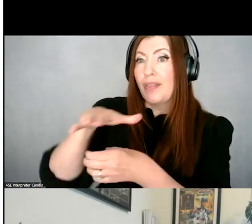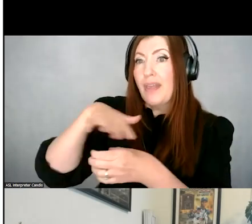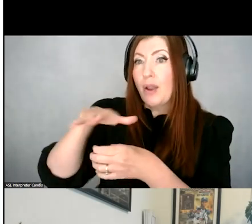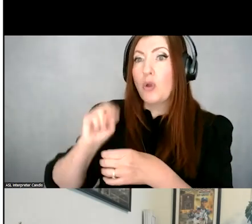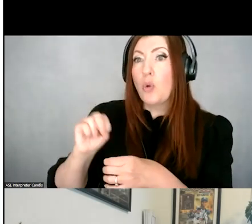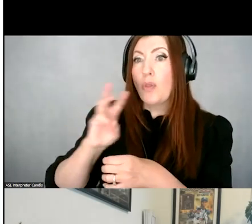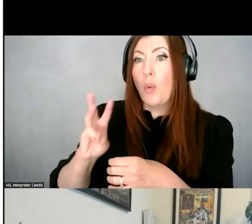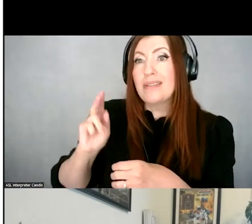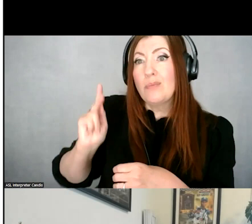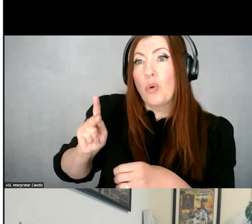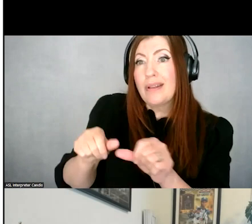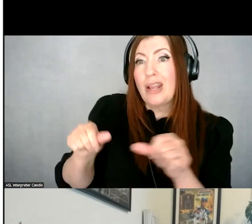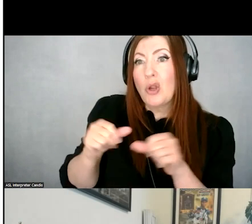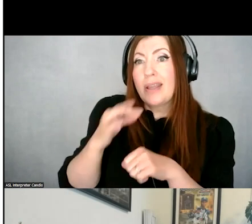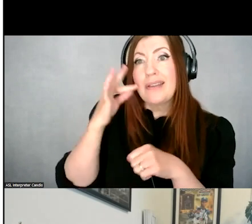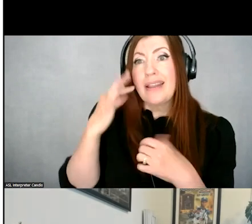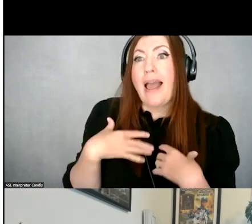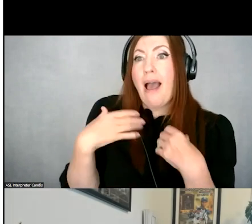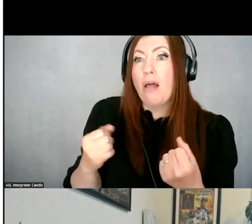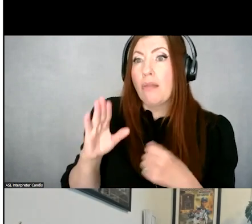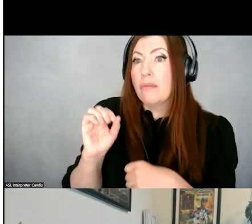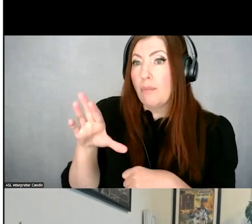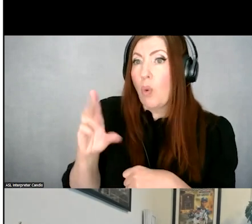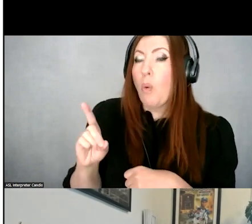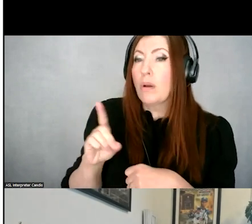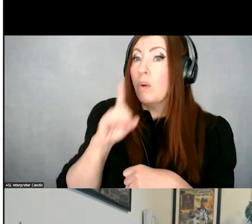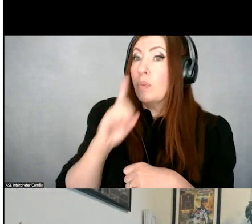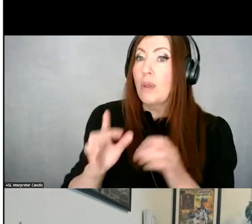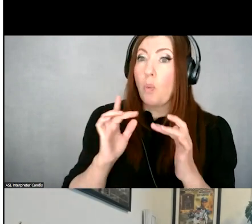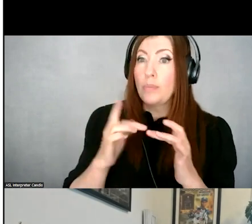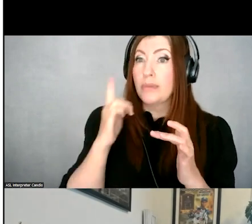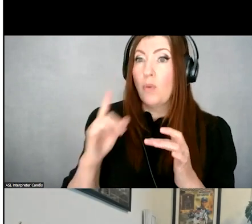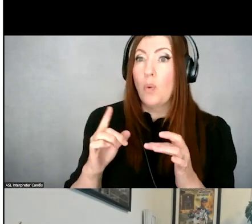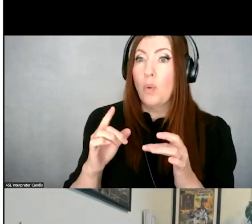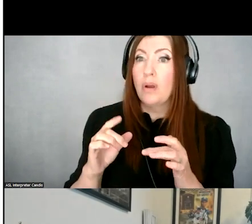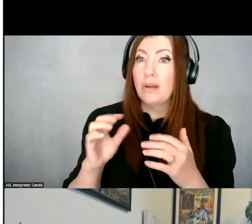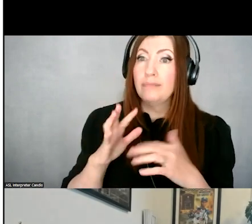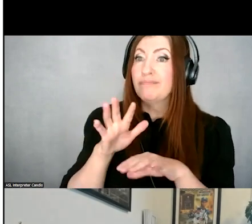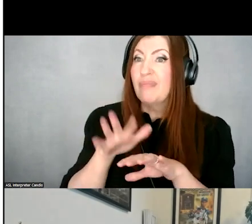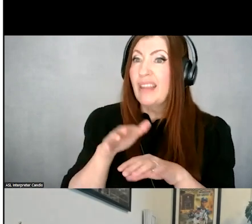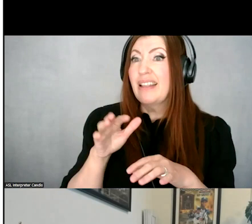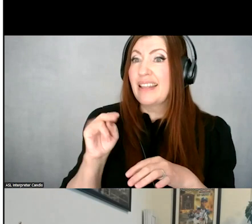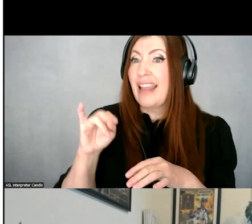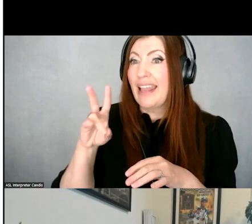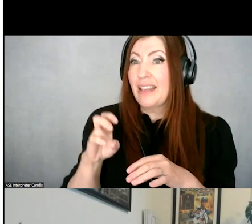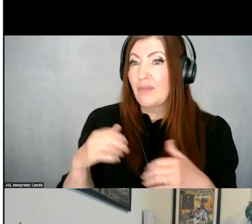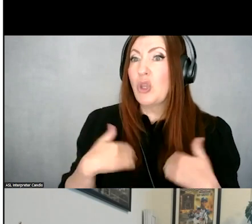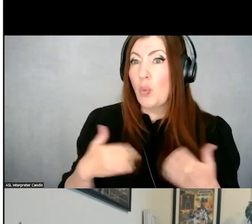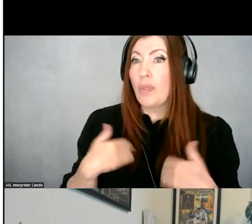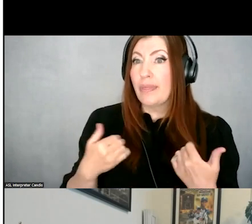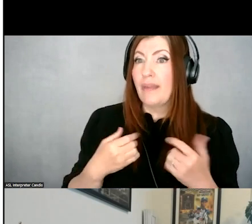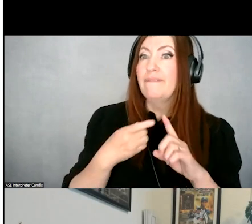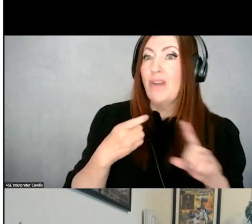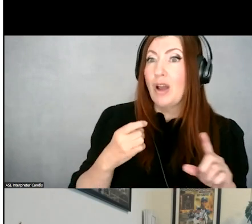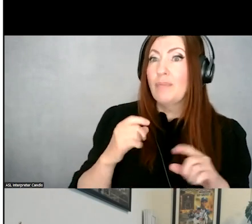Area Indian Health Board and is actually a website for Native youth by Native youth. I have a colleague on today. Her